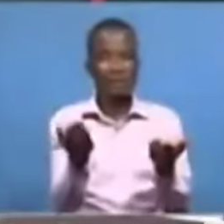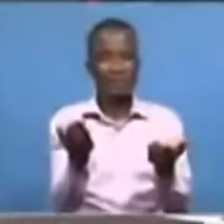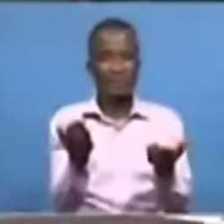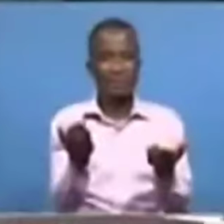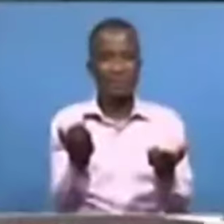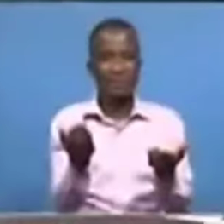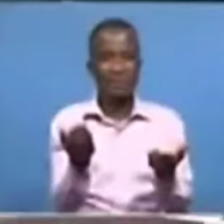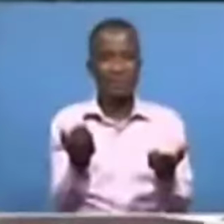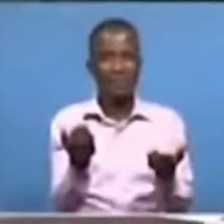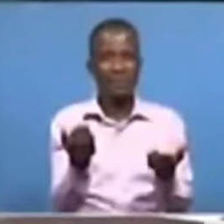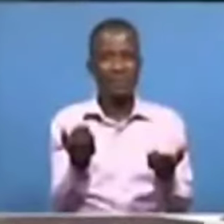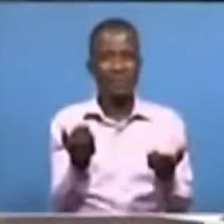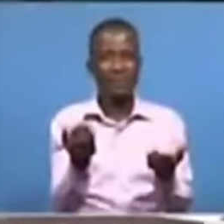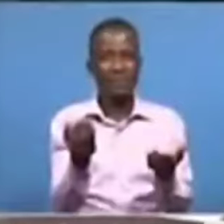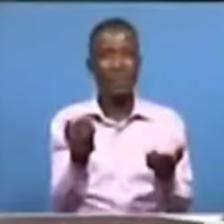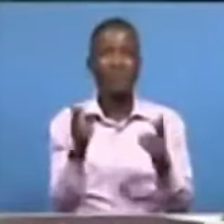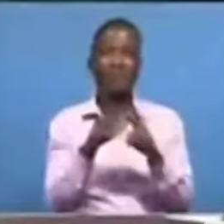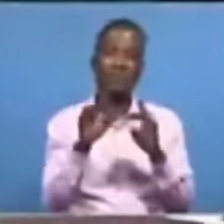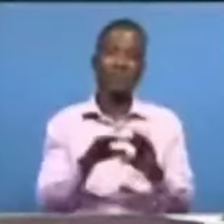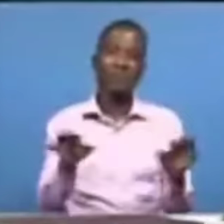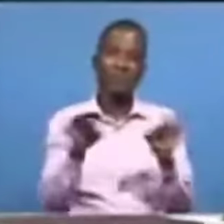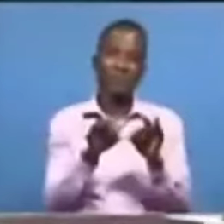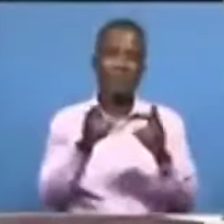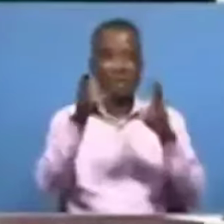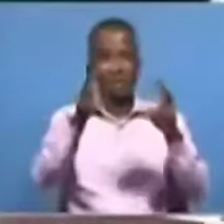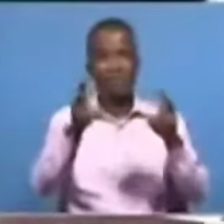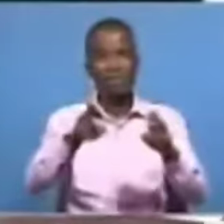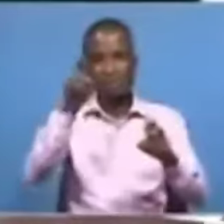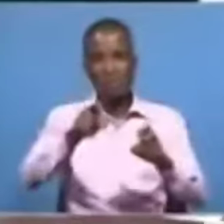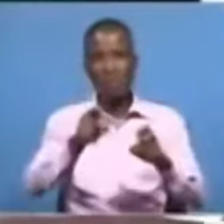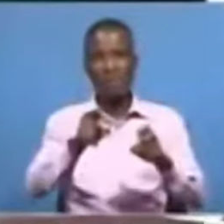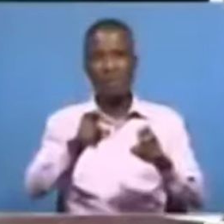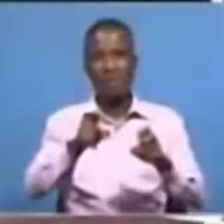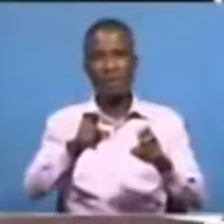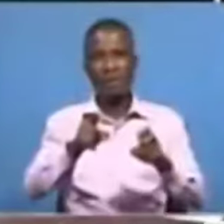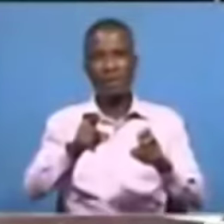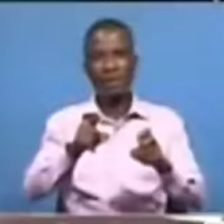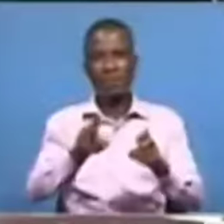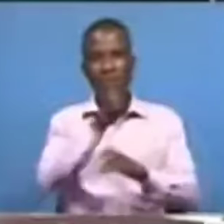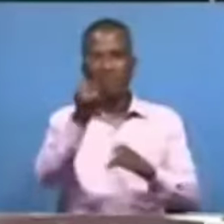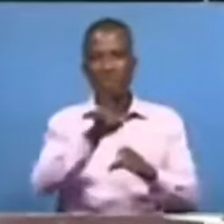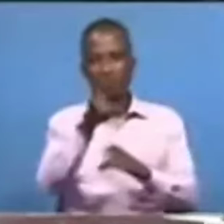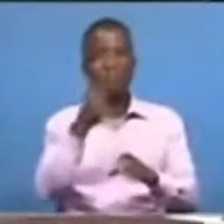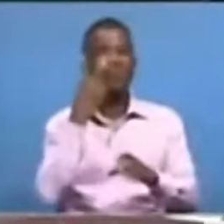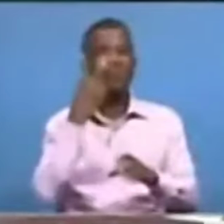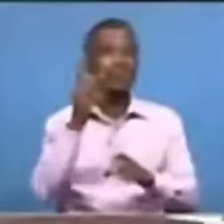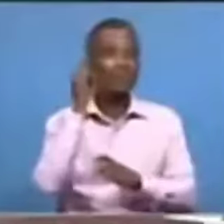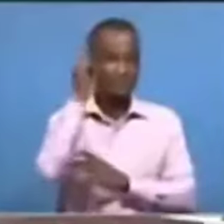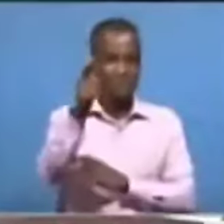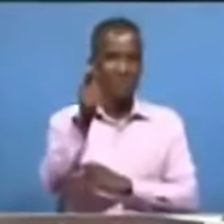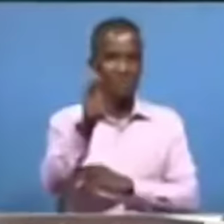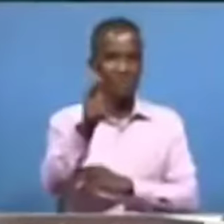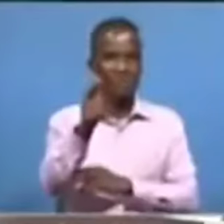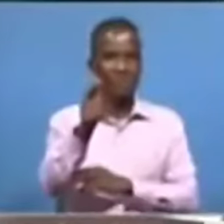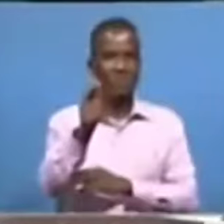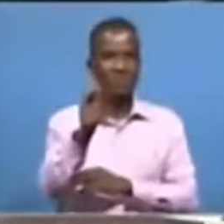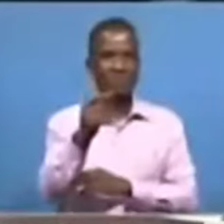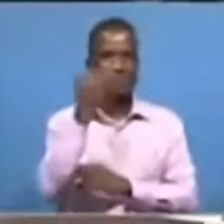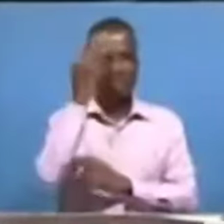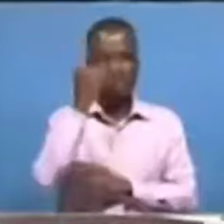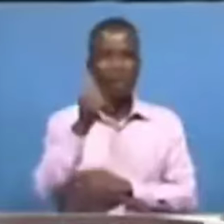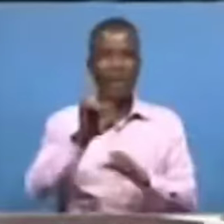and it is important that these issues be pursued to their logical conclusion. Now, why are we